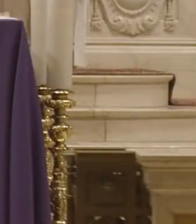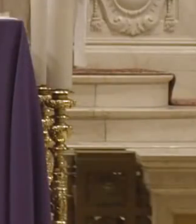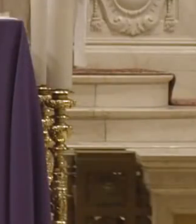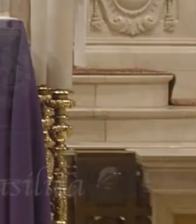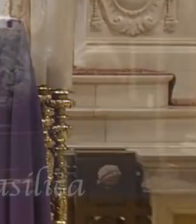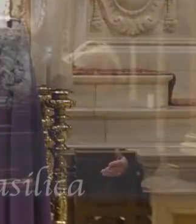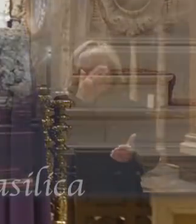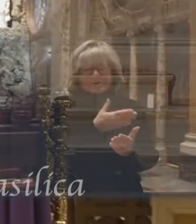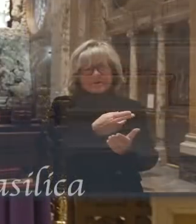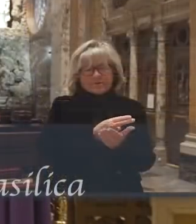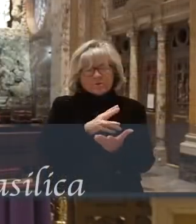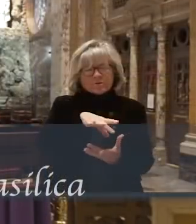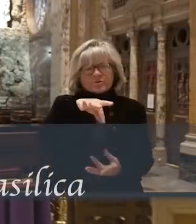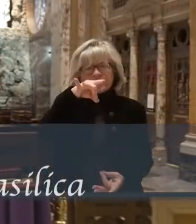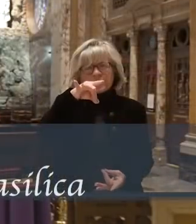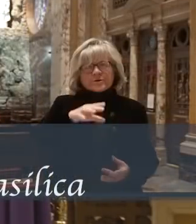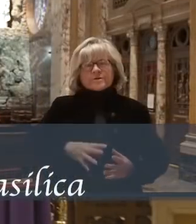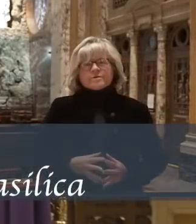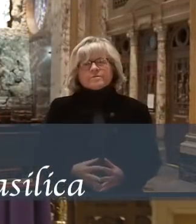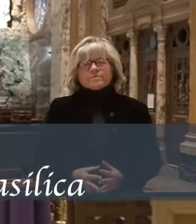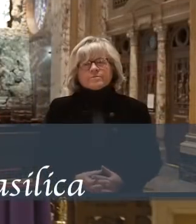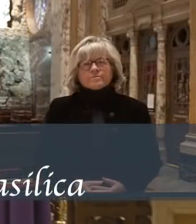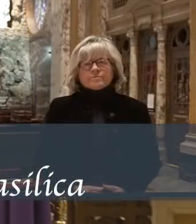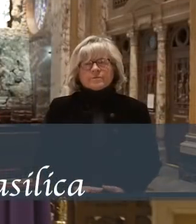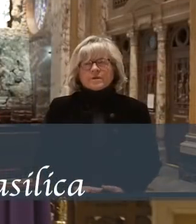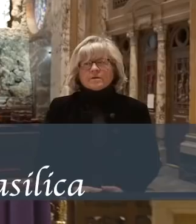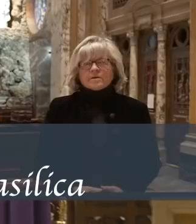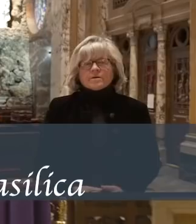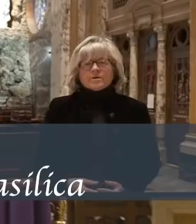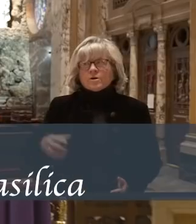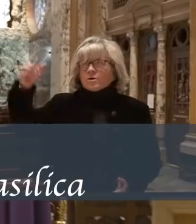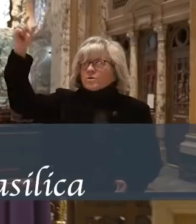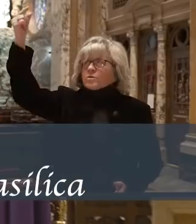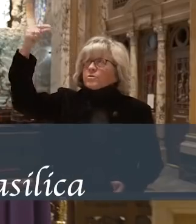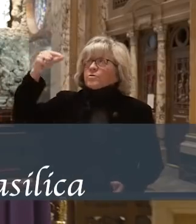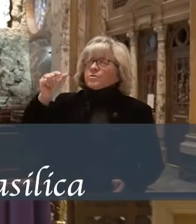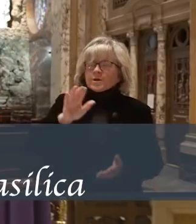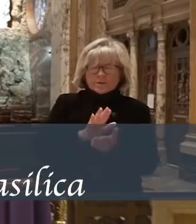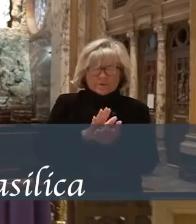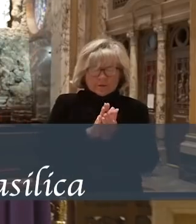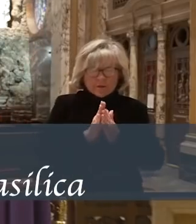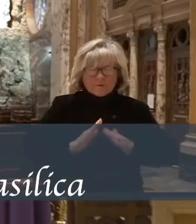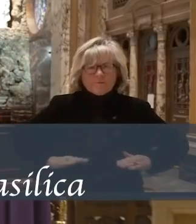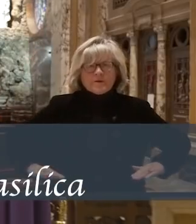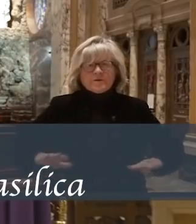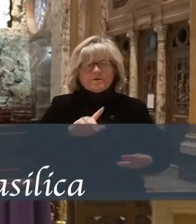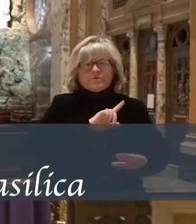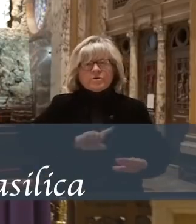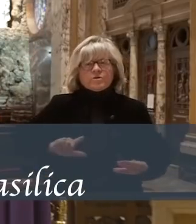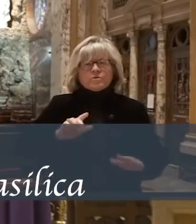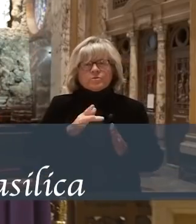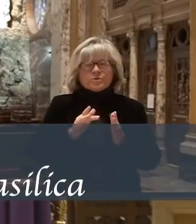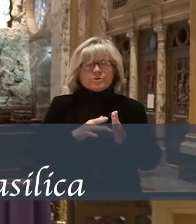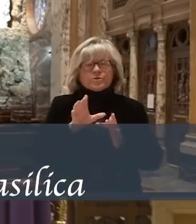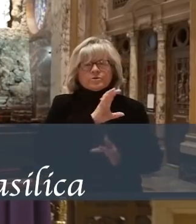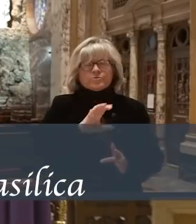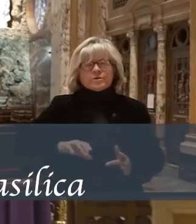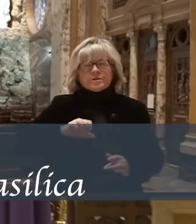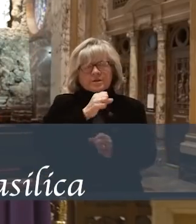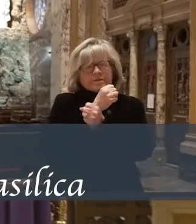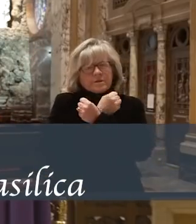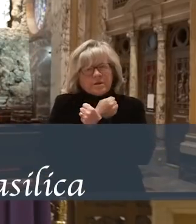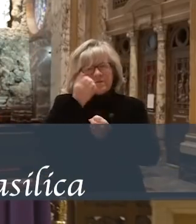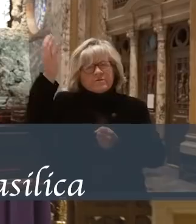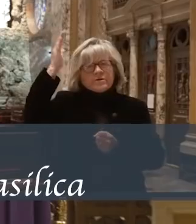In the name of the Father, and of the Son, and of the Holy Spirit. Amen. The grace and peace of our Lord Jesus Christ, the love of God, and